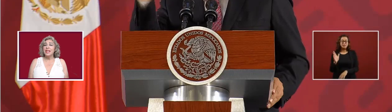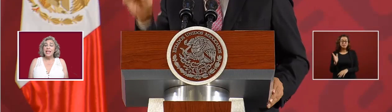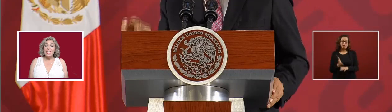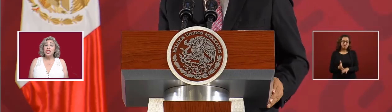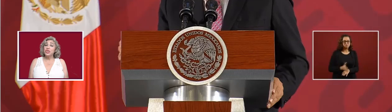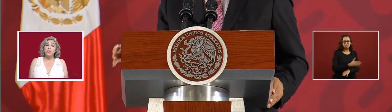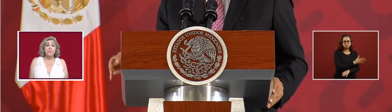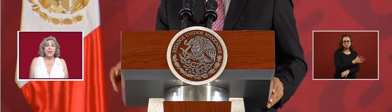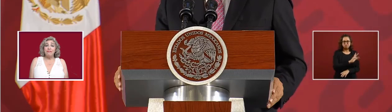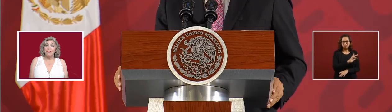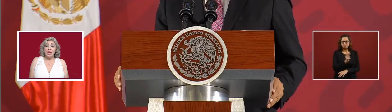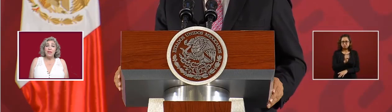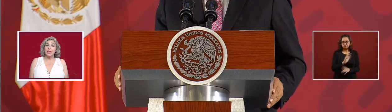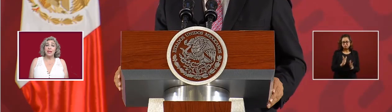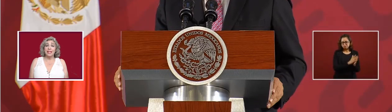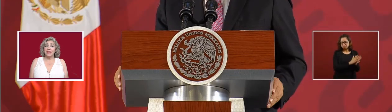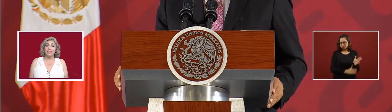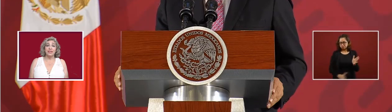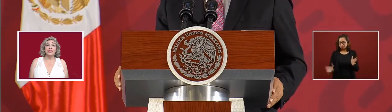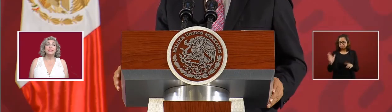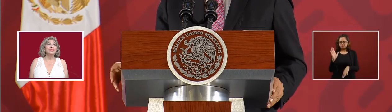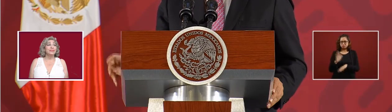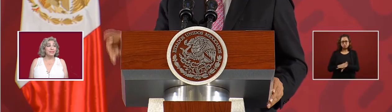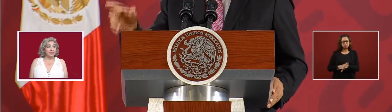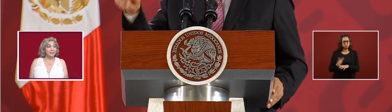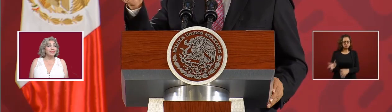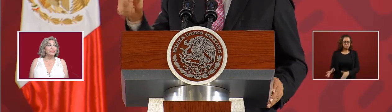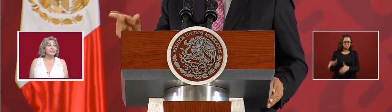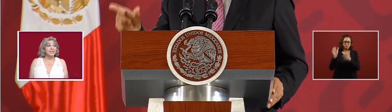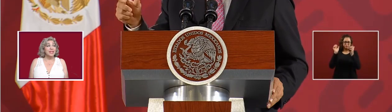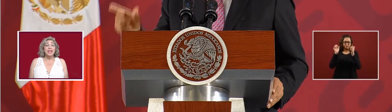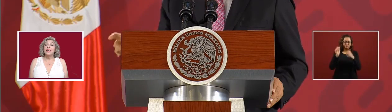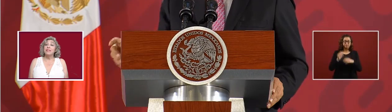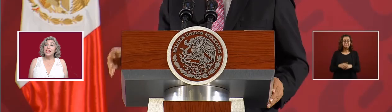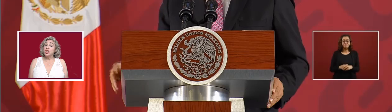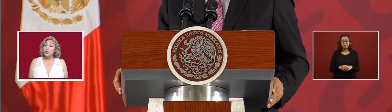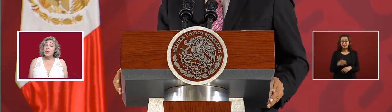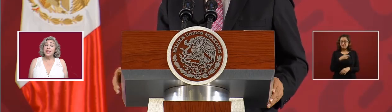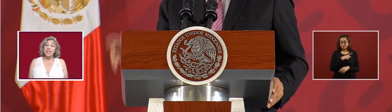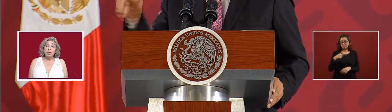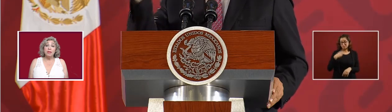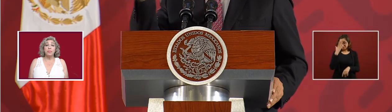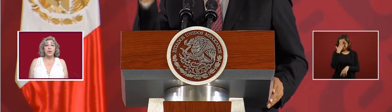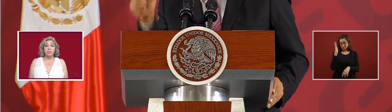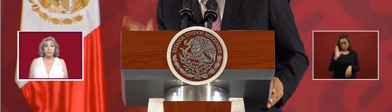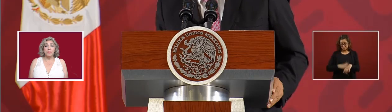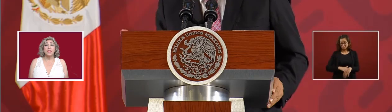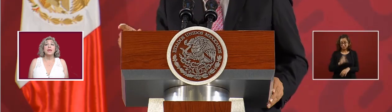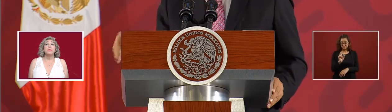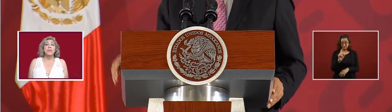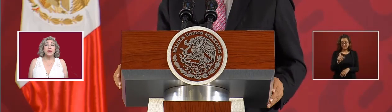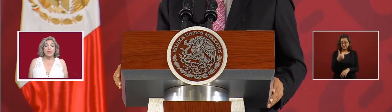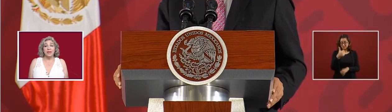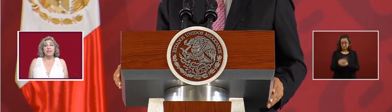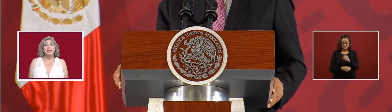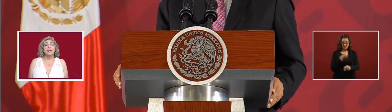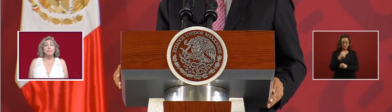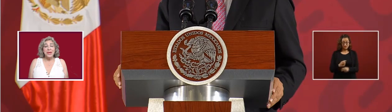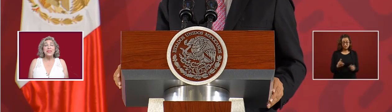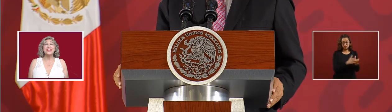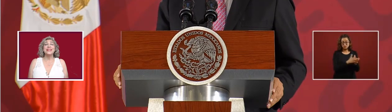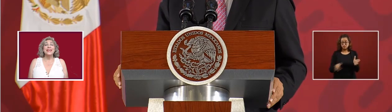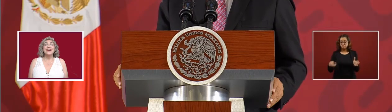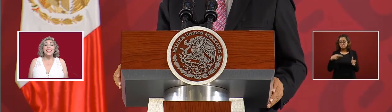It should be very clear that during the neoliberal period,